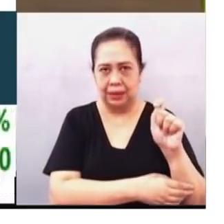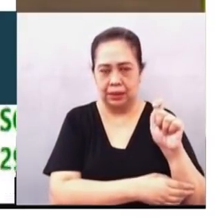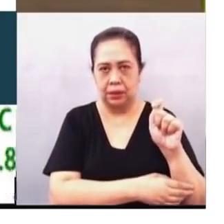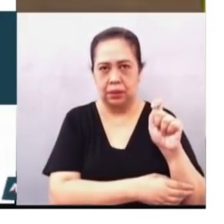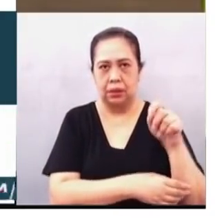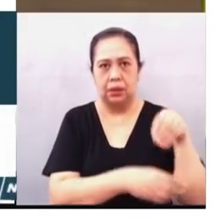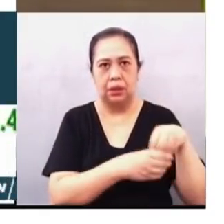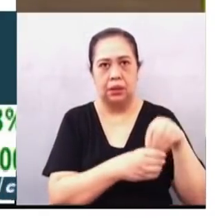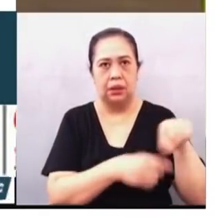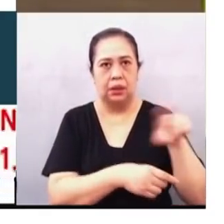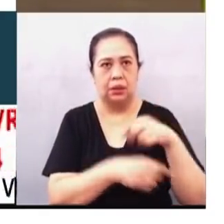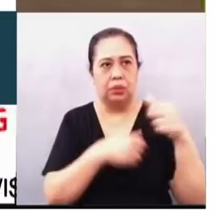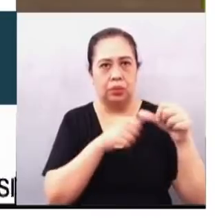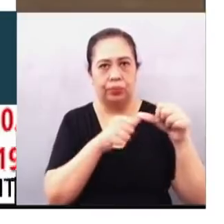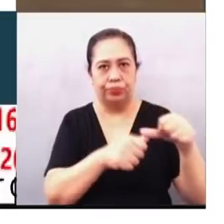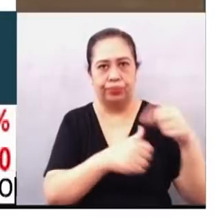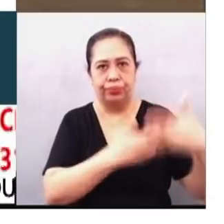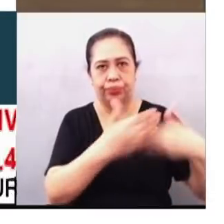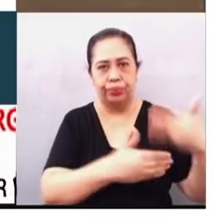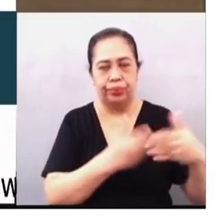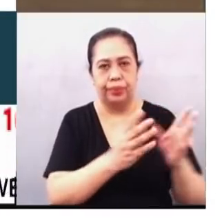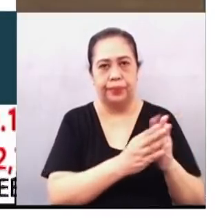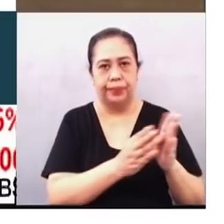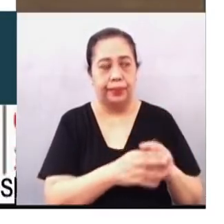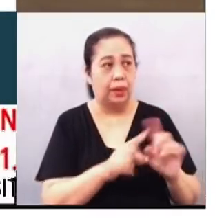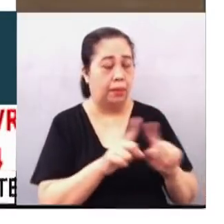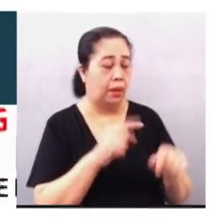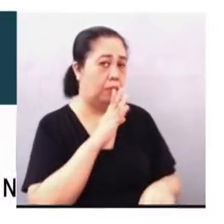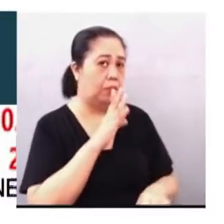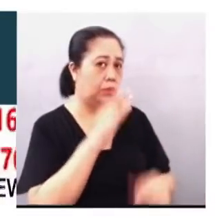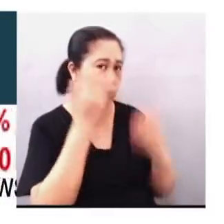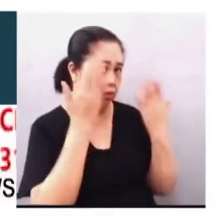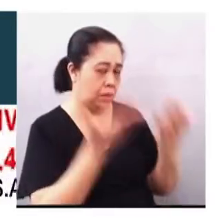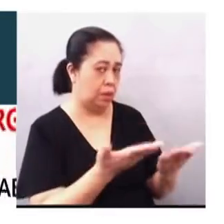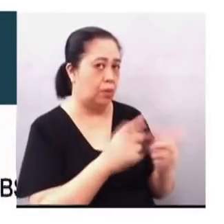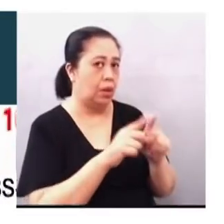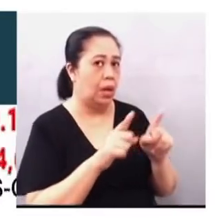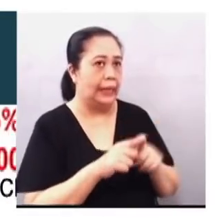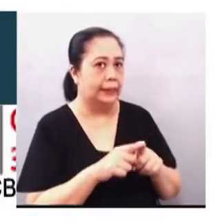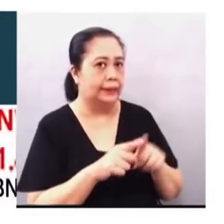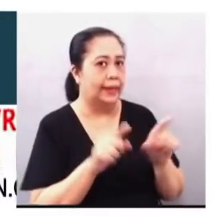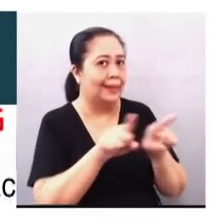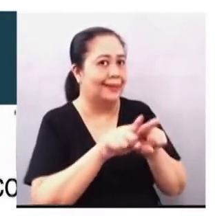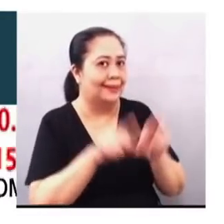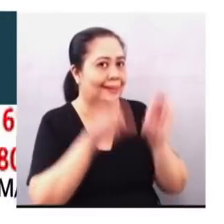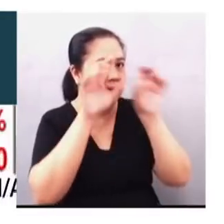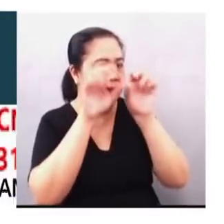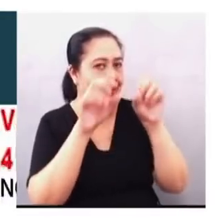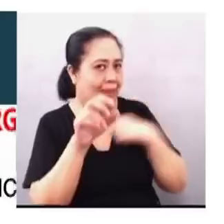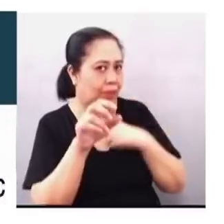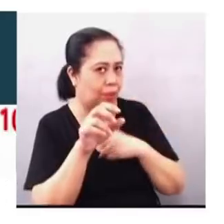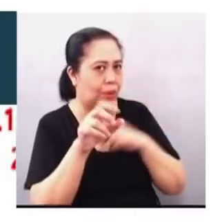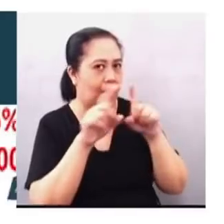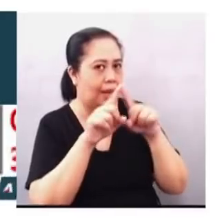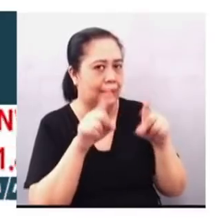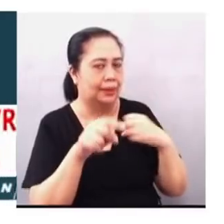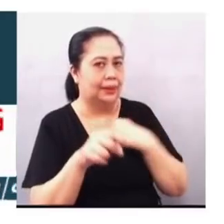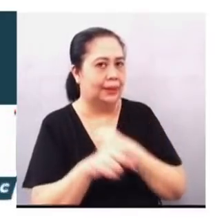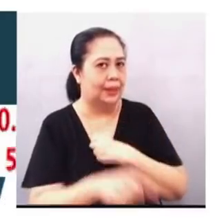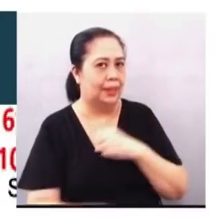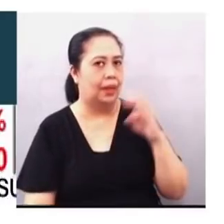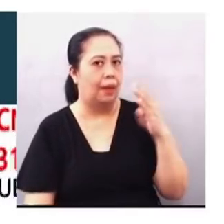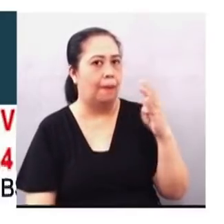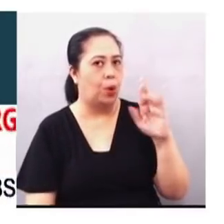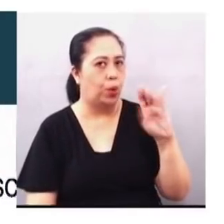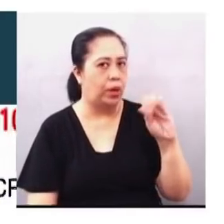this ongoing Senate hearing. But I'm also talking to you now, Senator, as a senator and as a member of the Senate Blue Ribbon Committee. You could